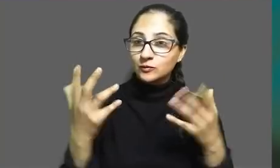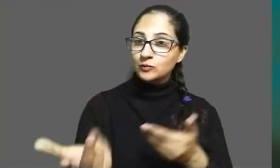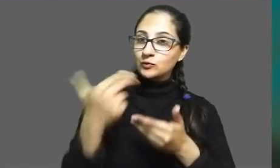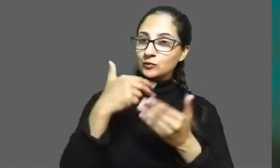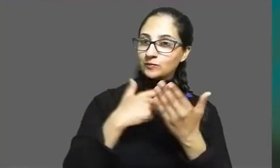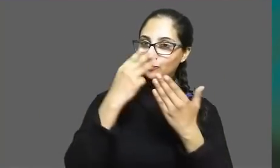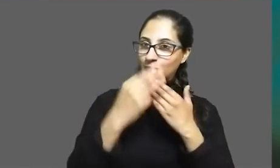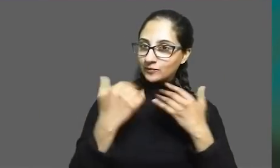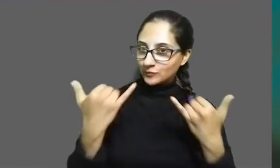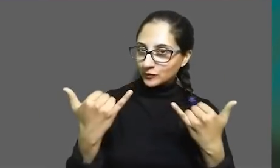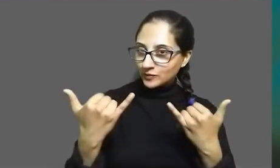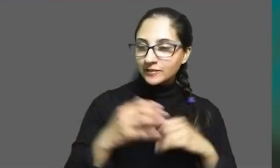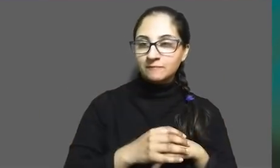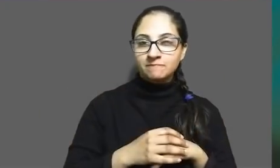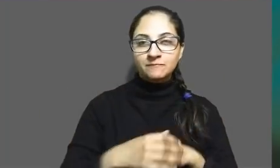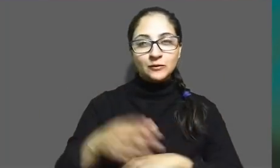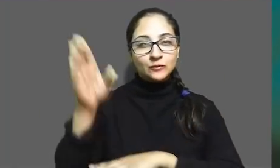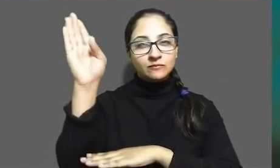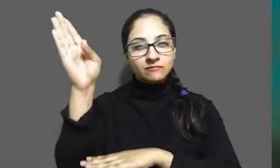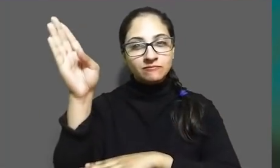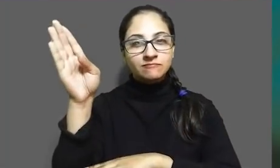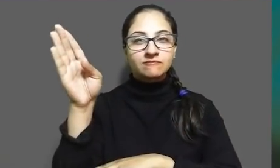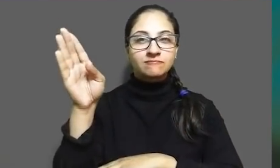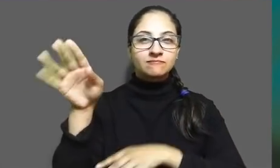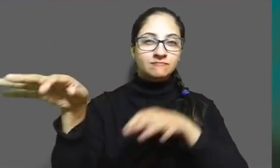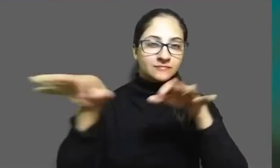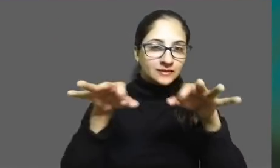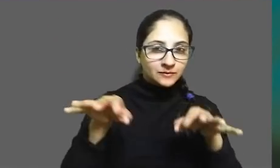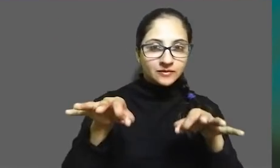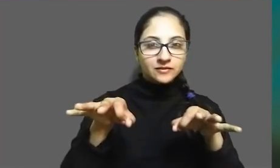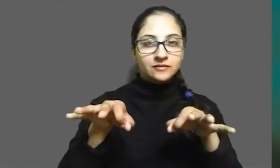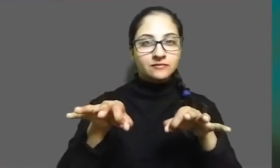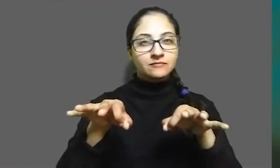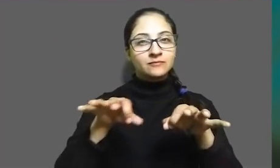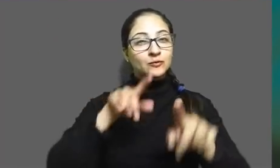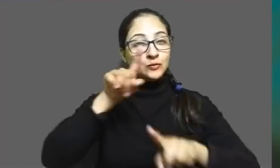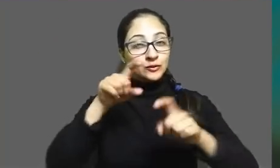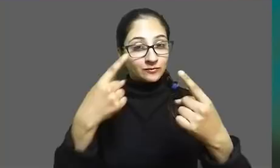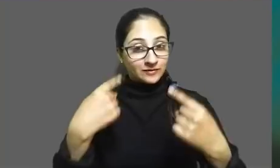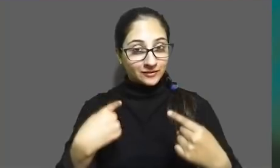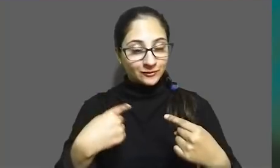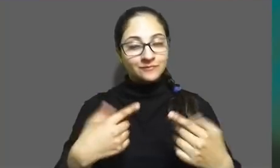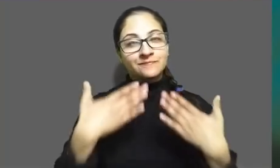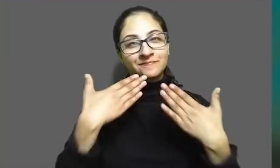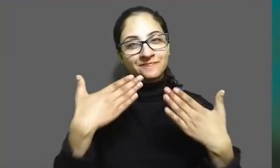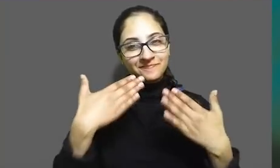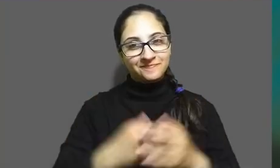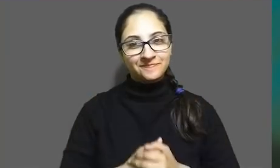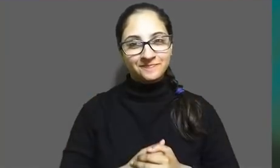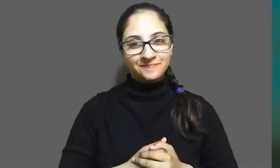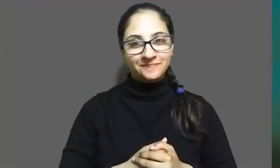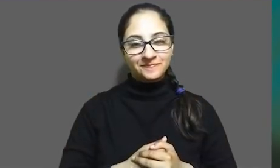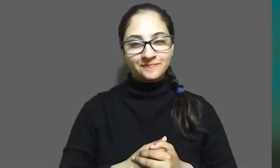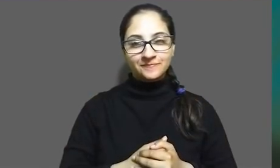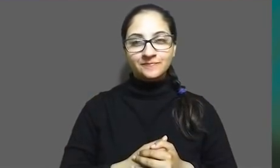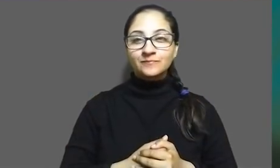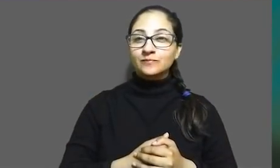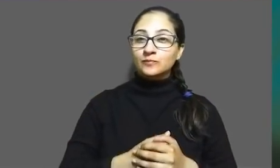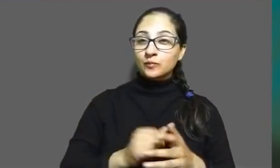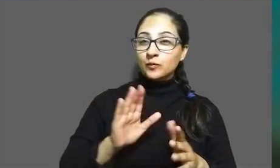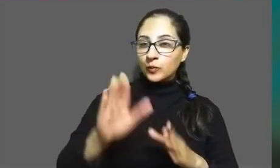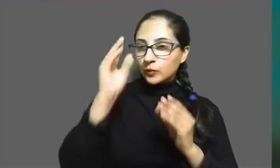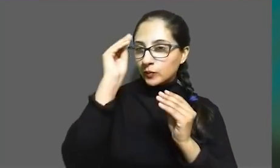me, certainly, and I know that I speak on behalf of a lot of people, helped us really see grief, hope,